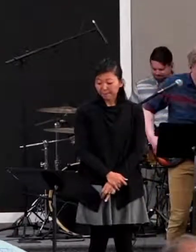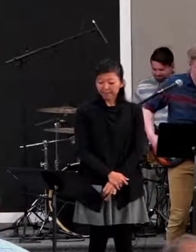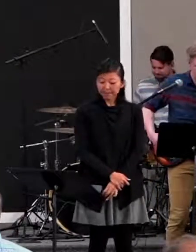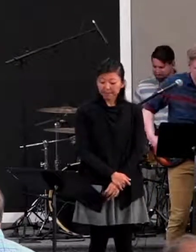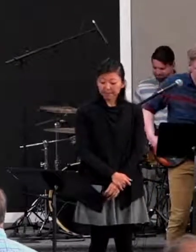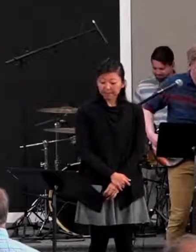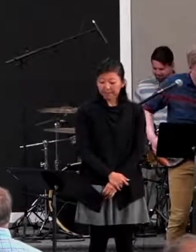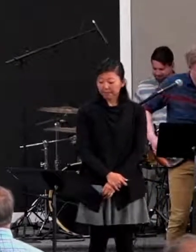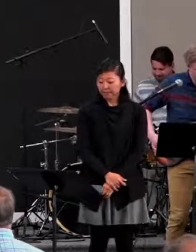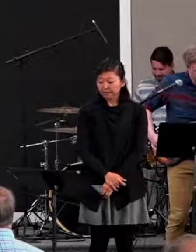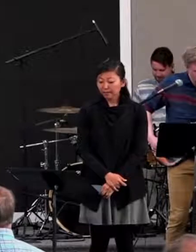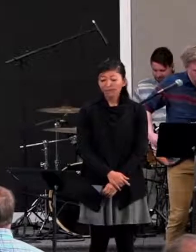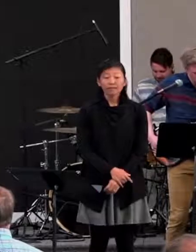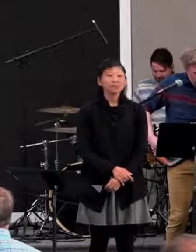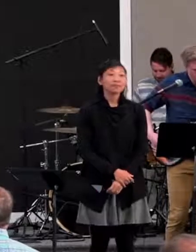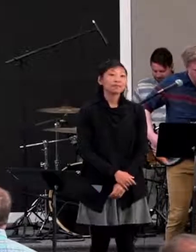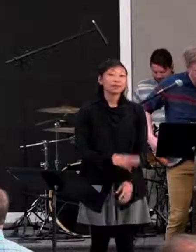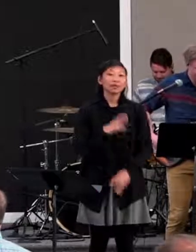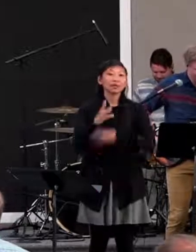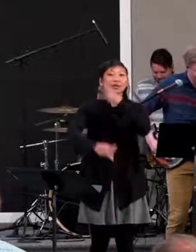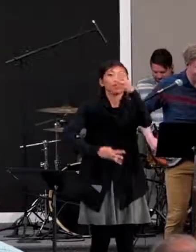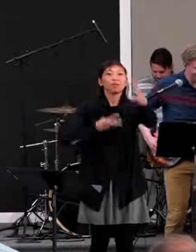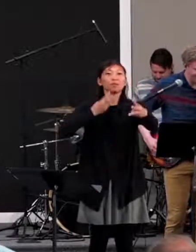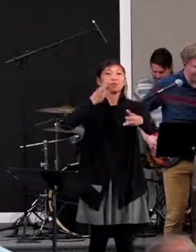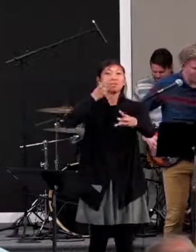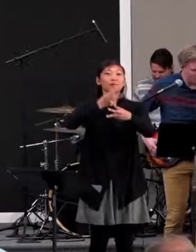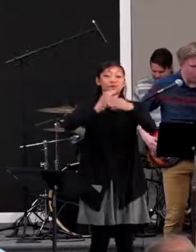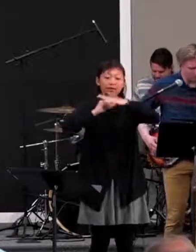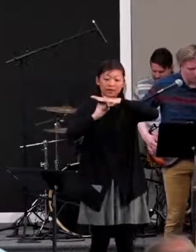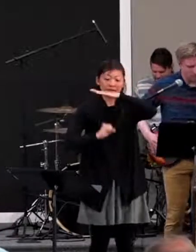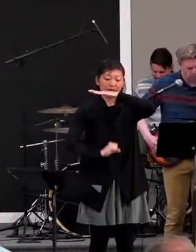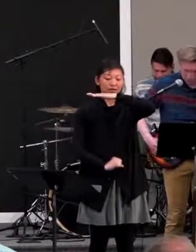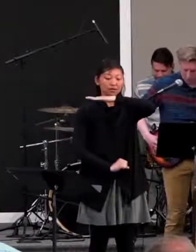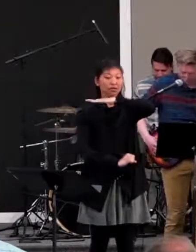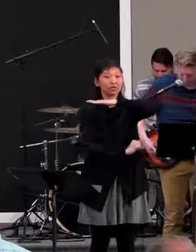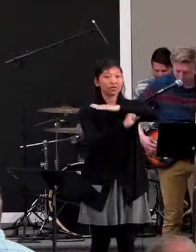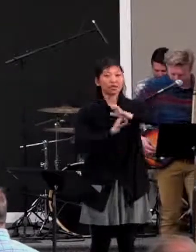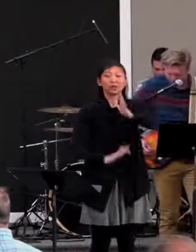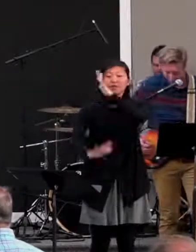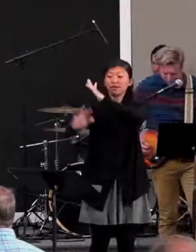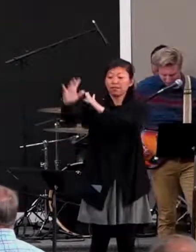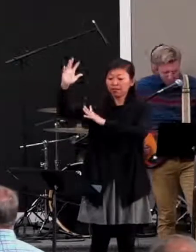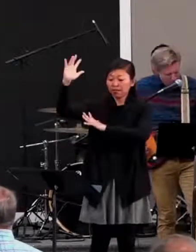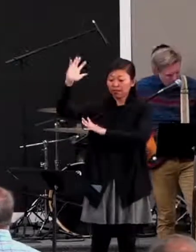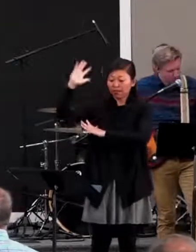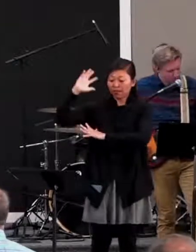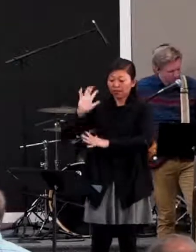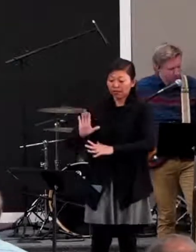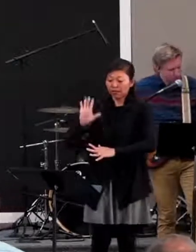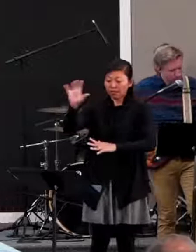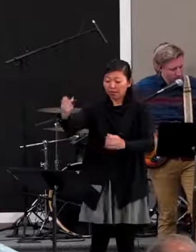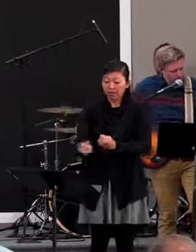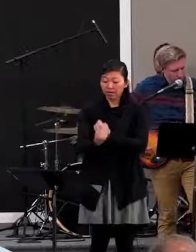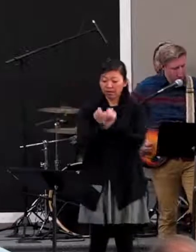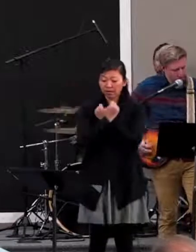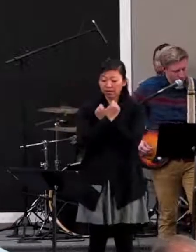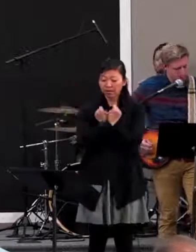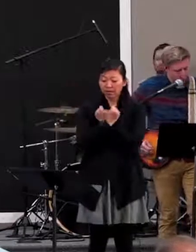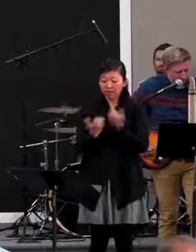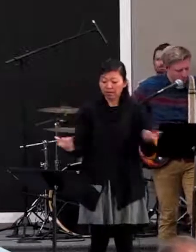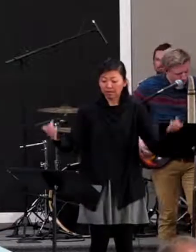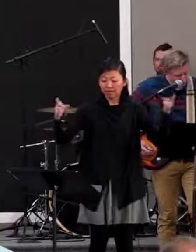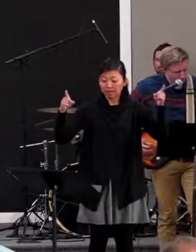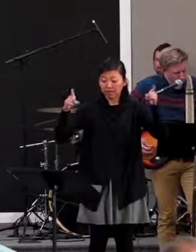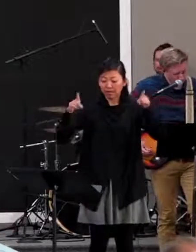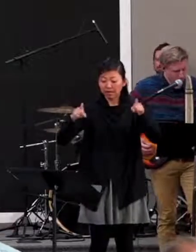And in love before you laid the world's foundation, you predestined